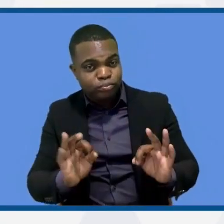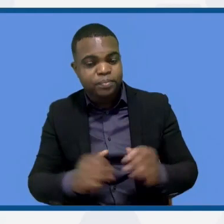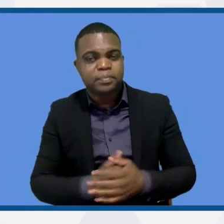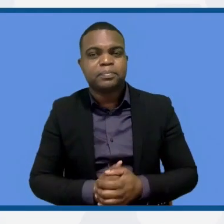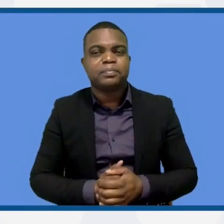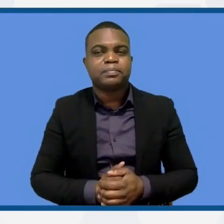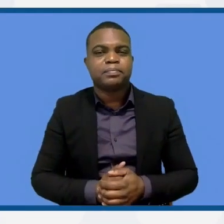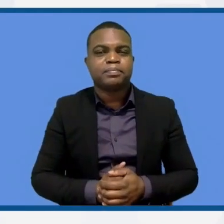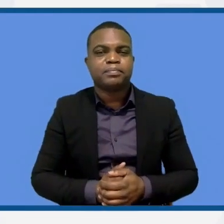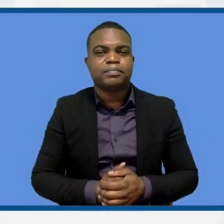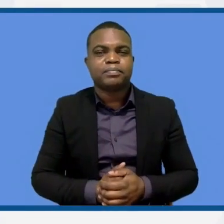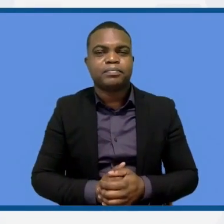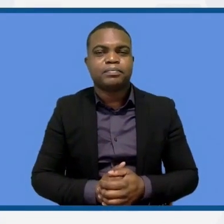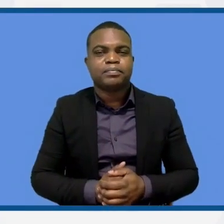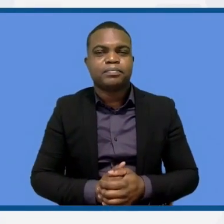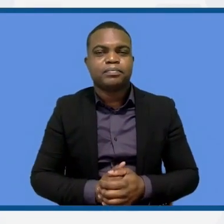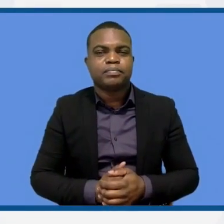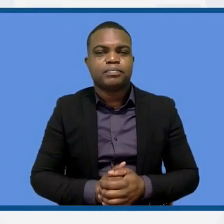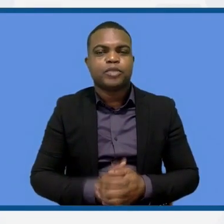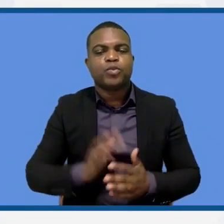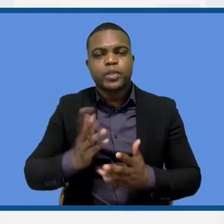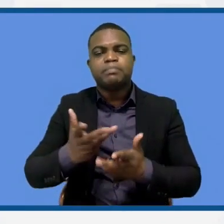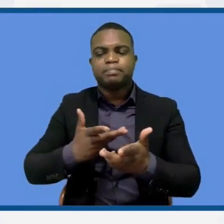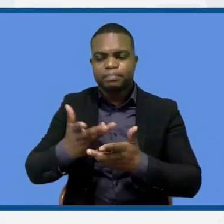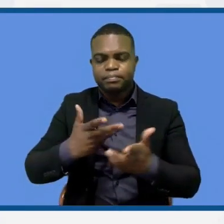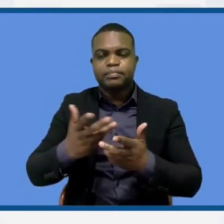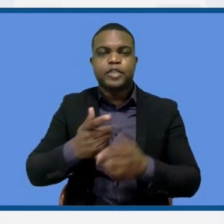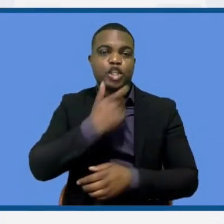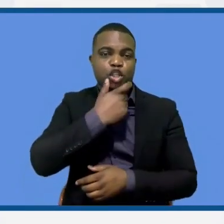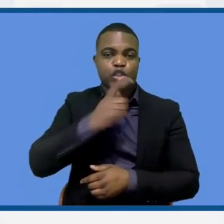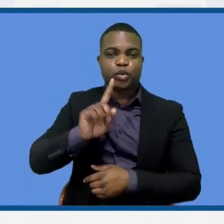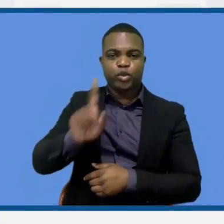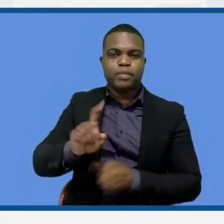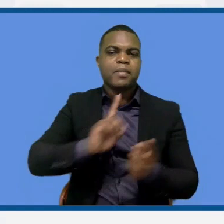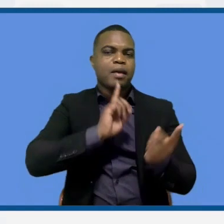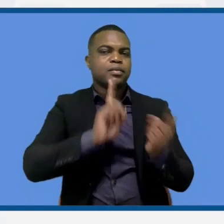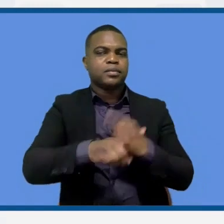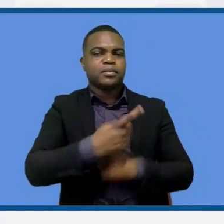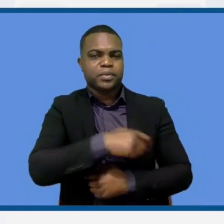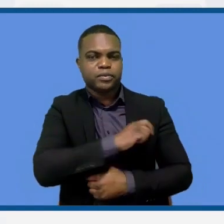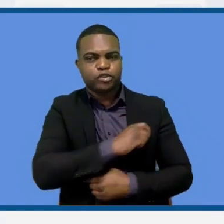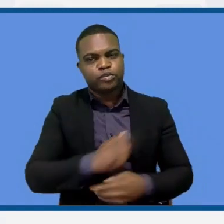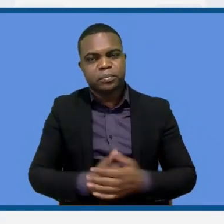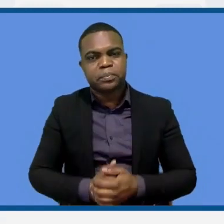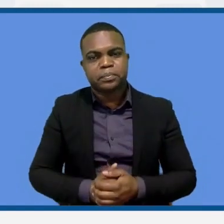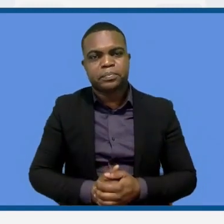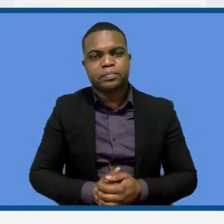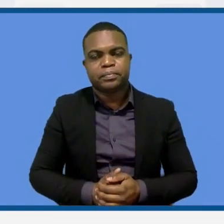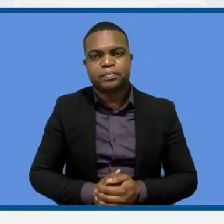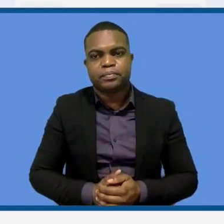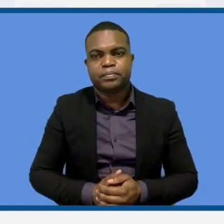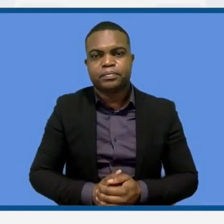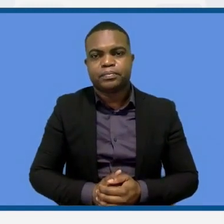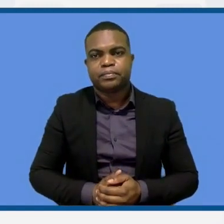we scale up resilient infrastructure. And that really gets to how we use our governance. It